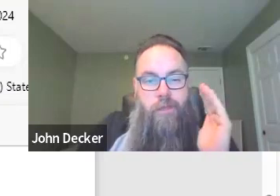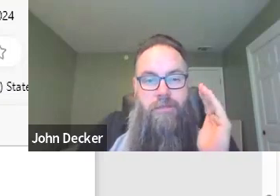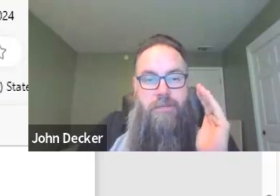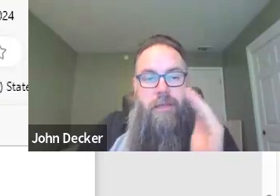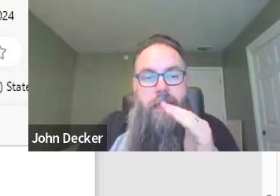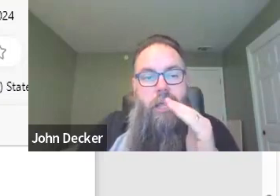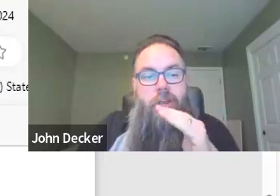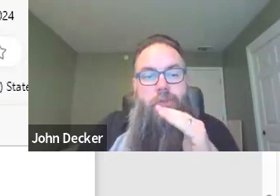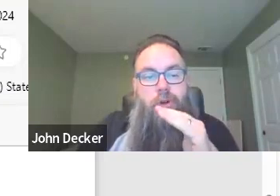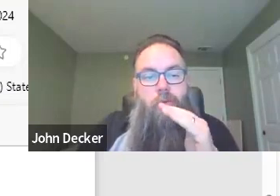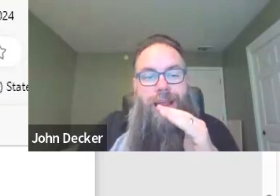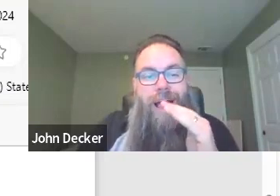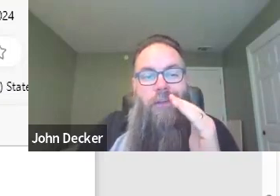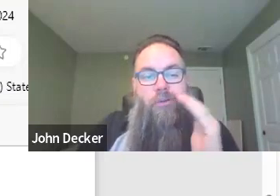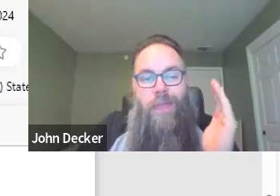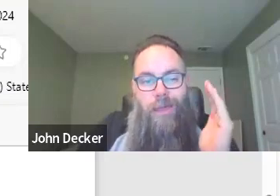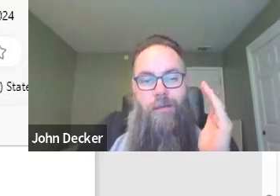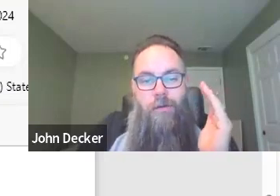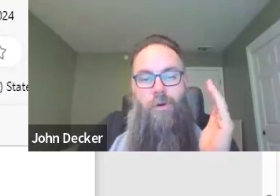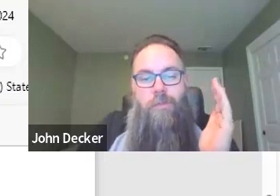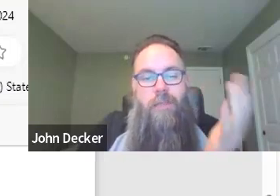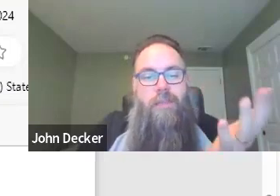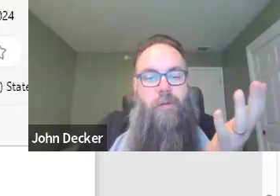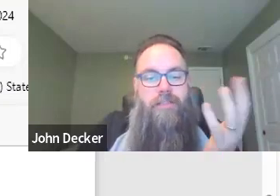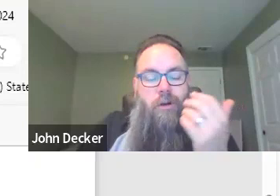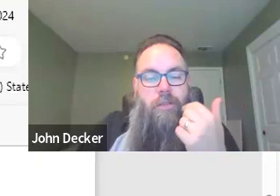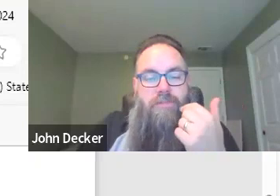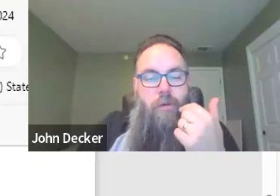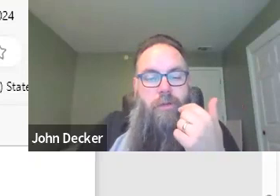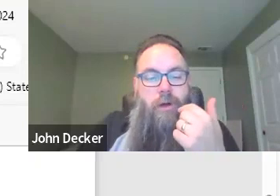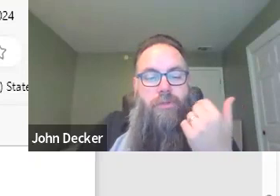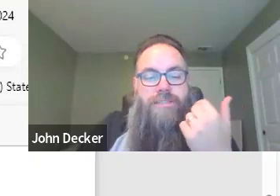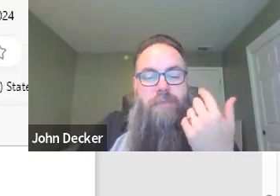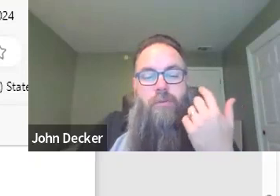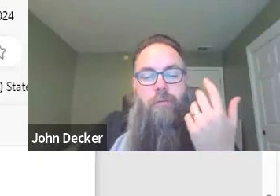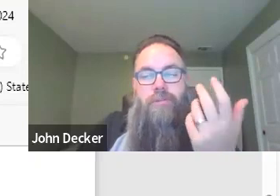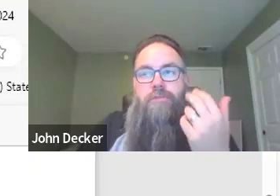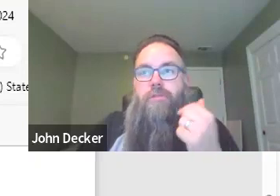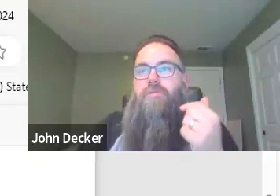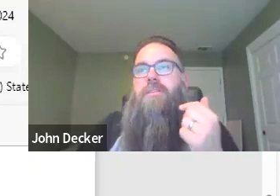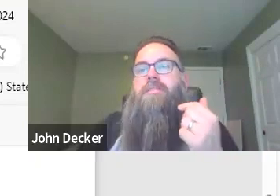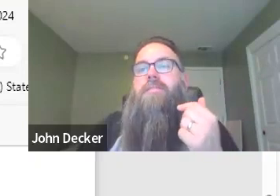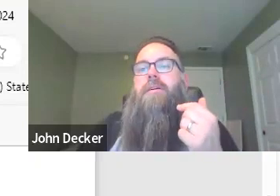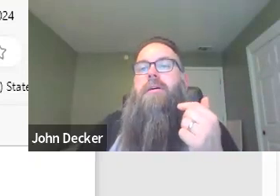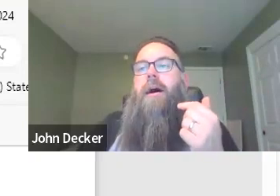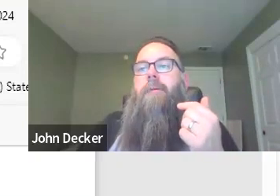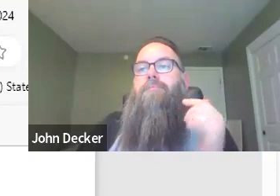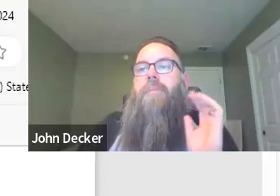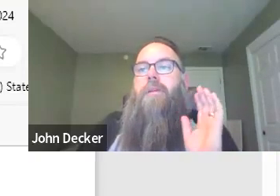rate freeze and put a rate higher than what the median rates are. And that's why we do health and safety waivers for those reasons.